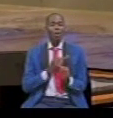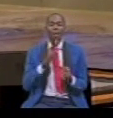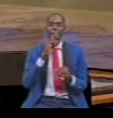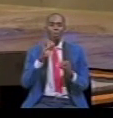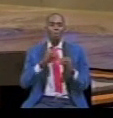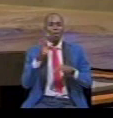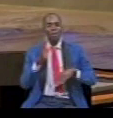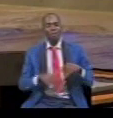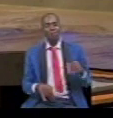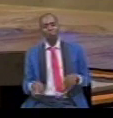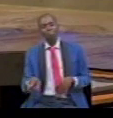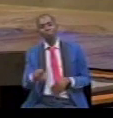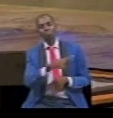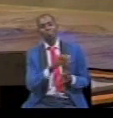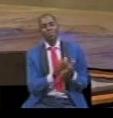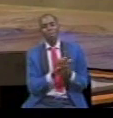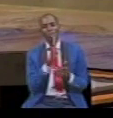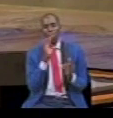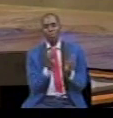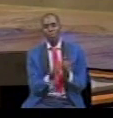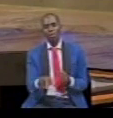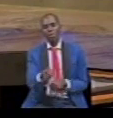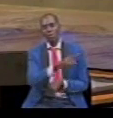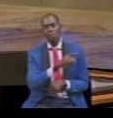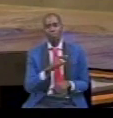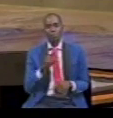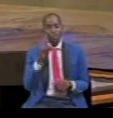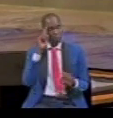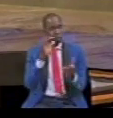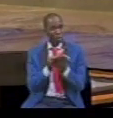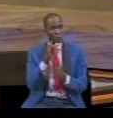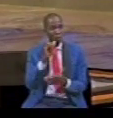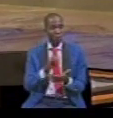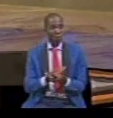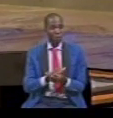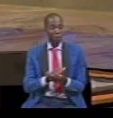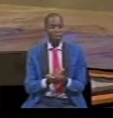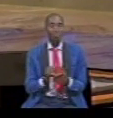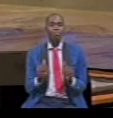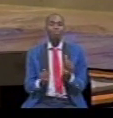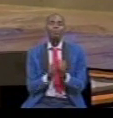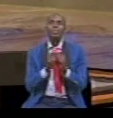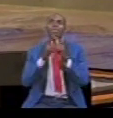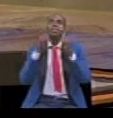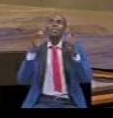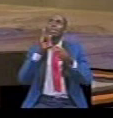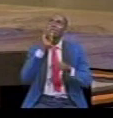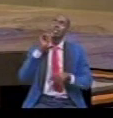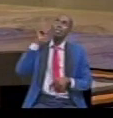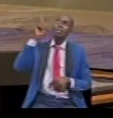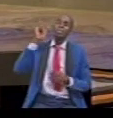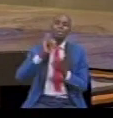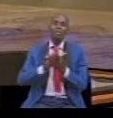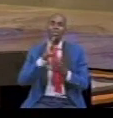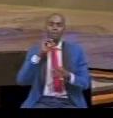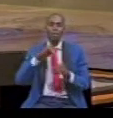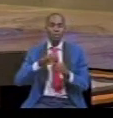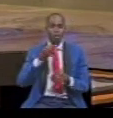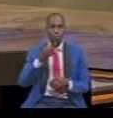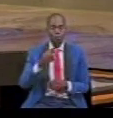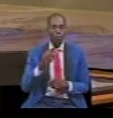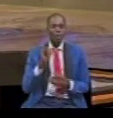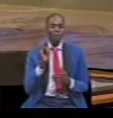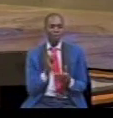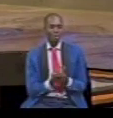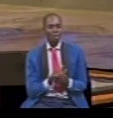they that be with them. You believe that? Greater is he that is in you than he